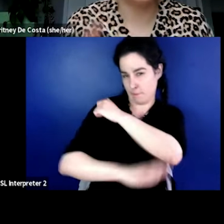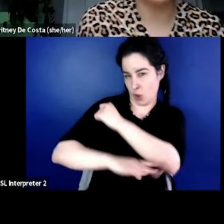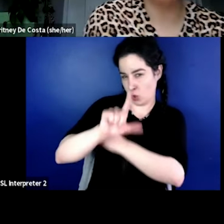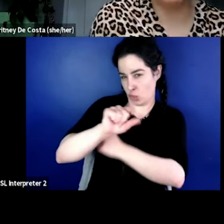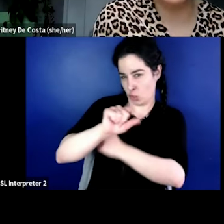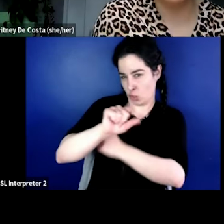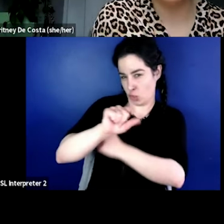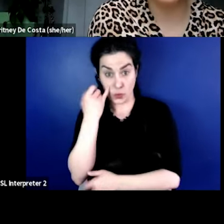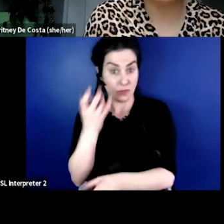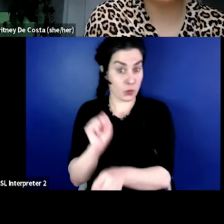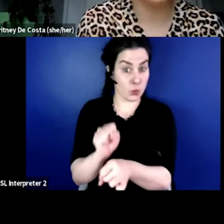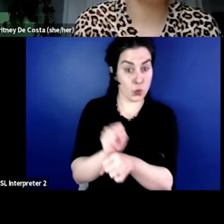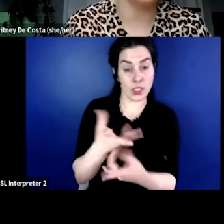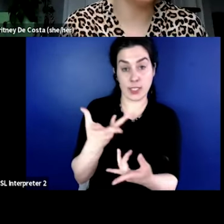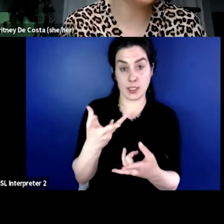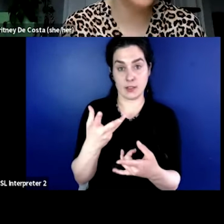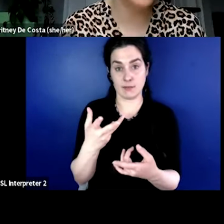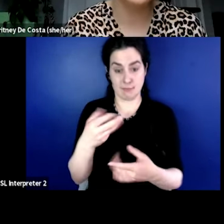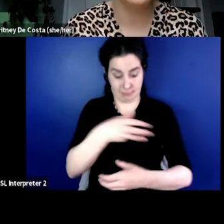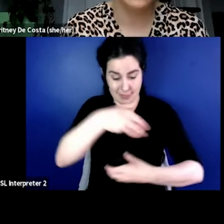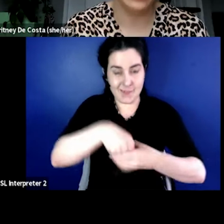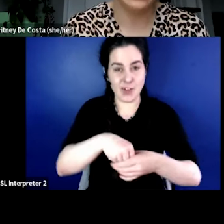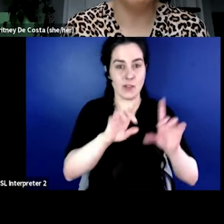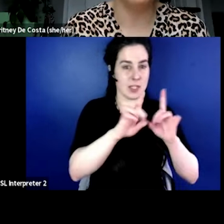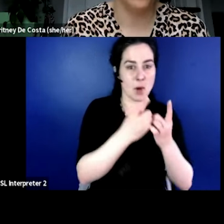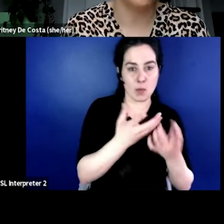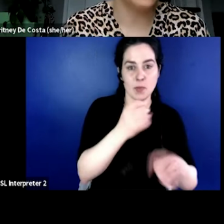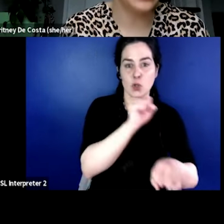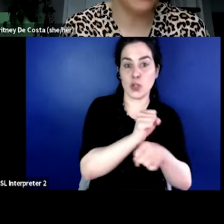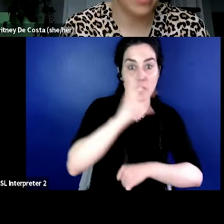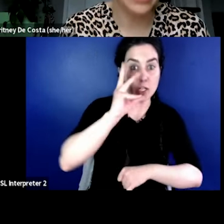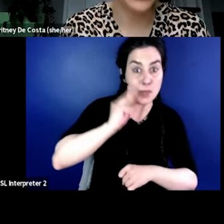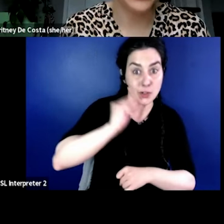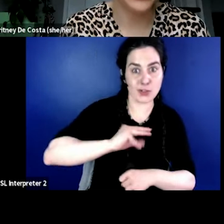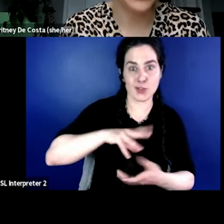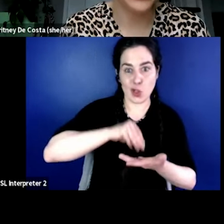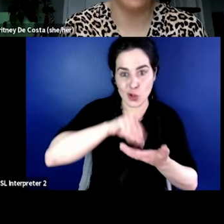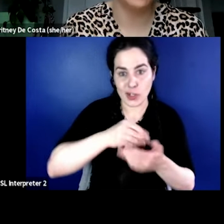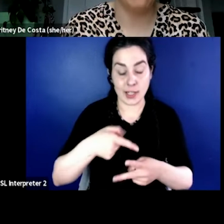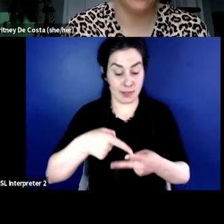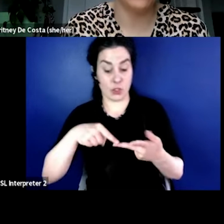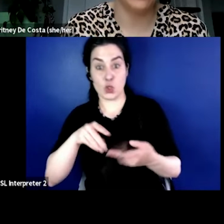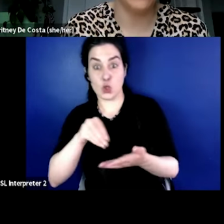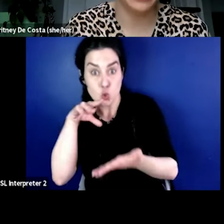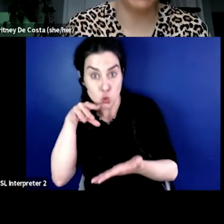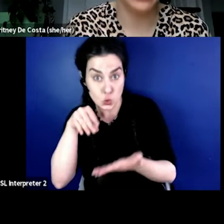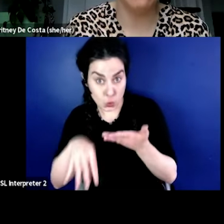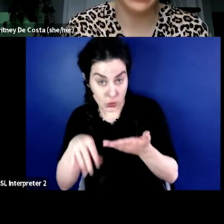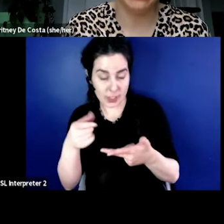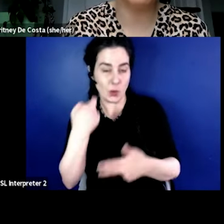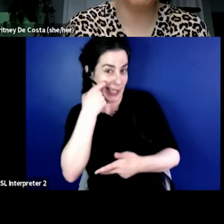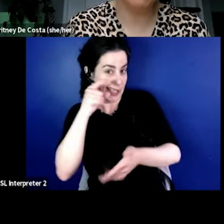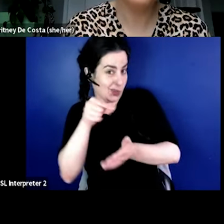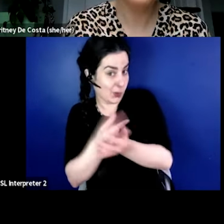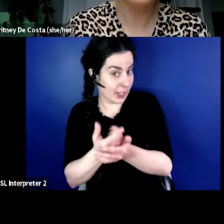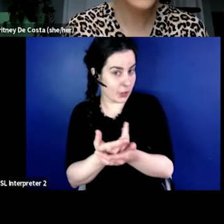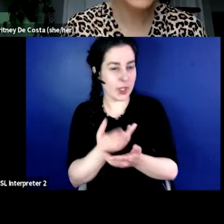the career and experiential learning space, if you're a student or a recent graduate, watch out for our survey that'll be coming